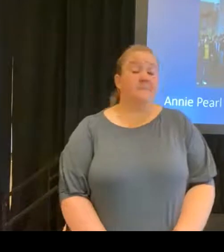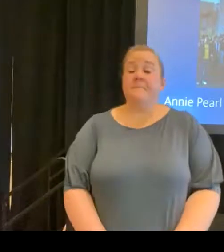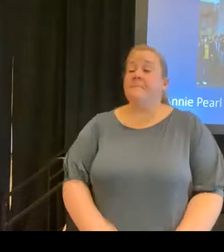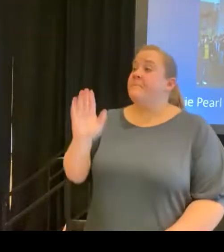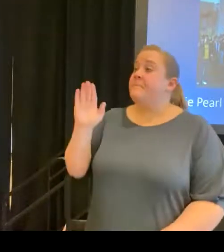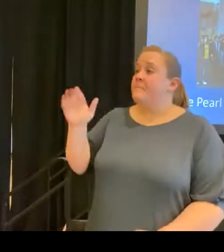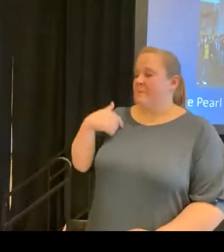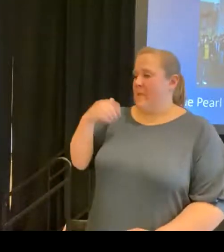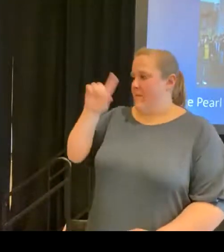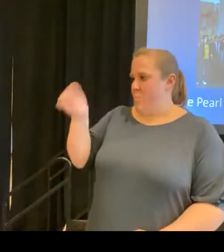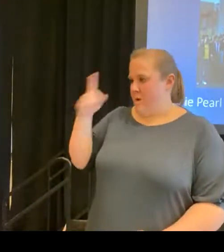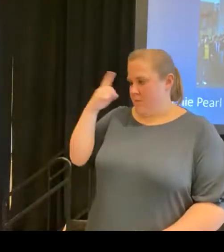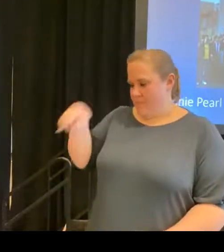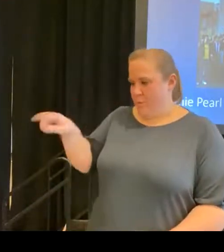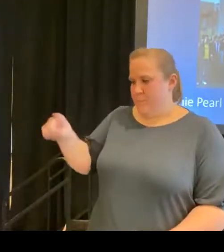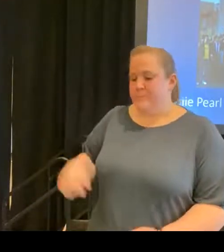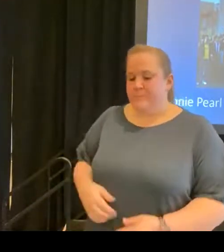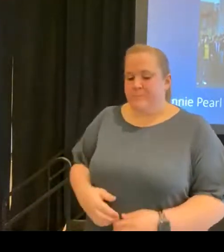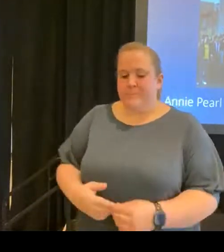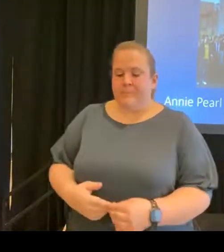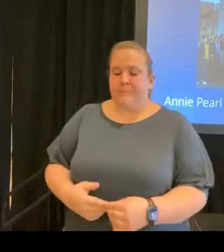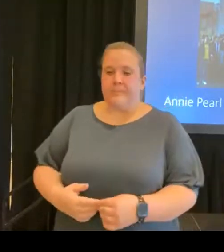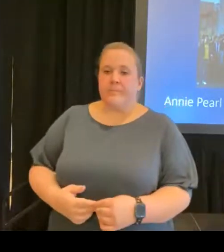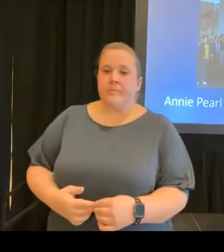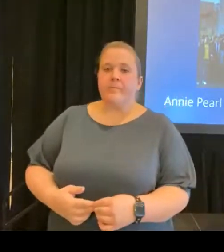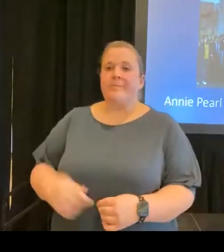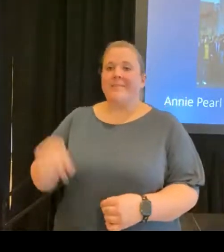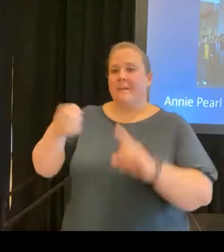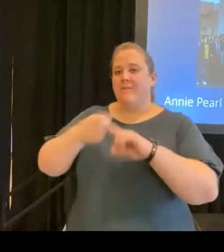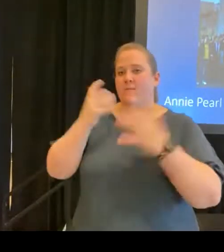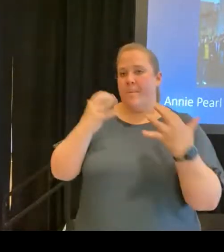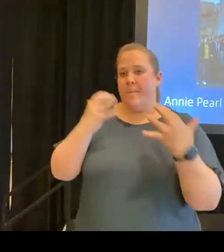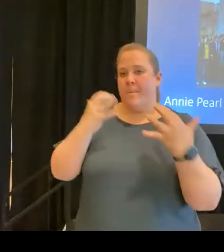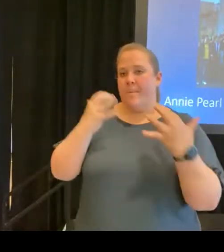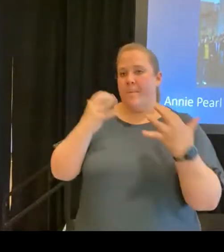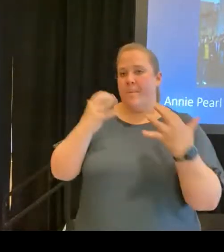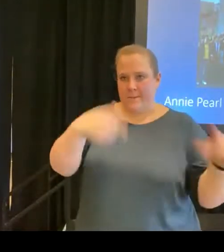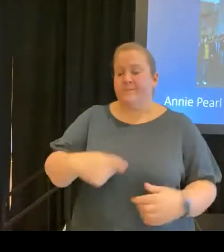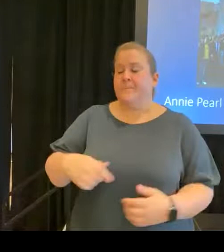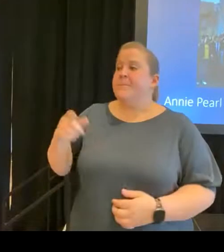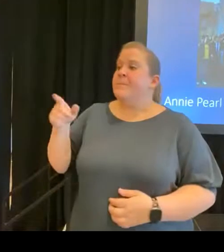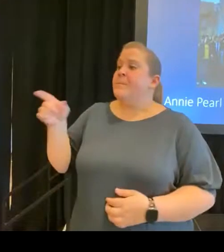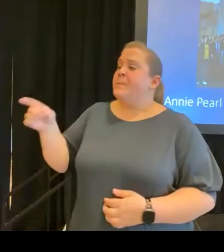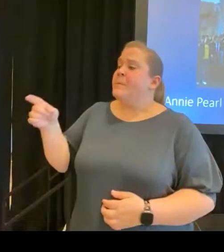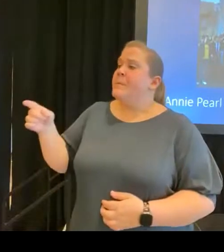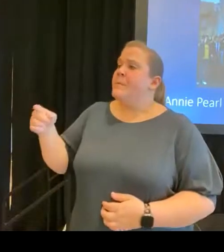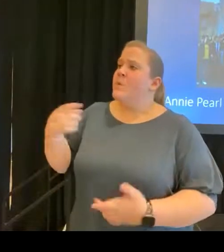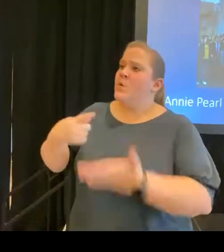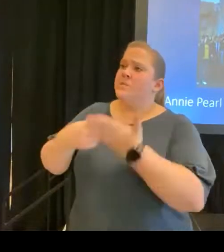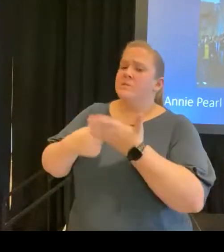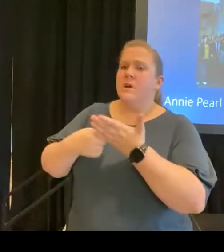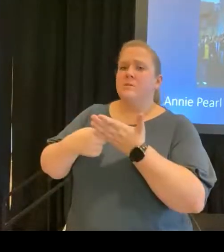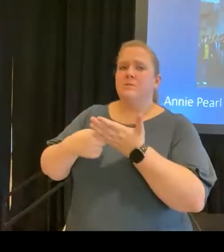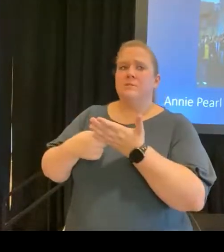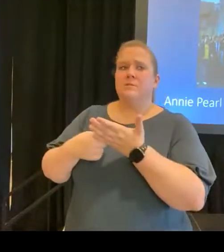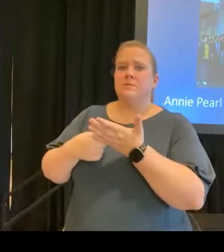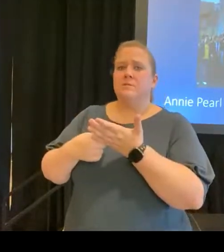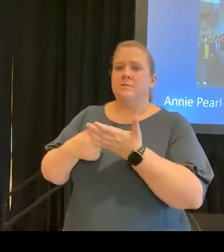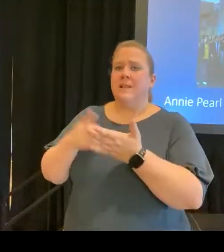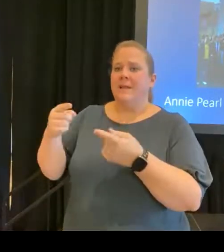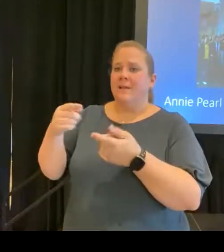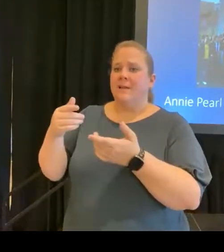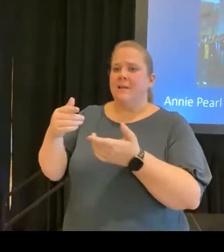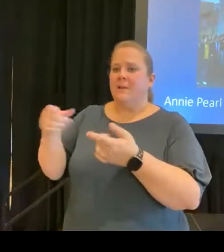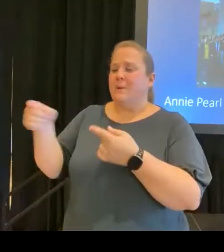Well, I have a question for you. So it's come from an audience member. You talked about the news saying you're a